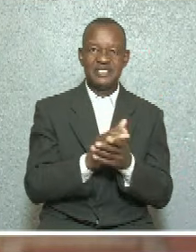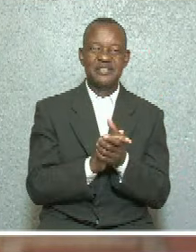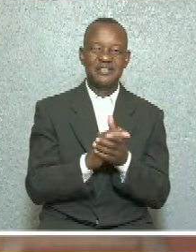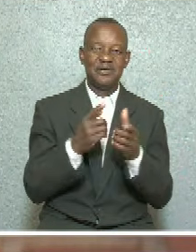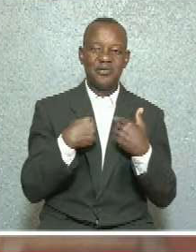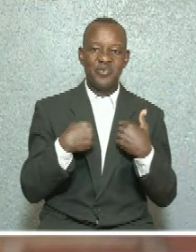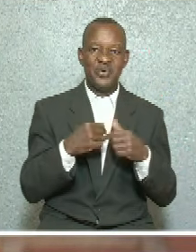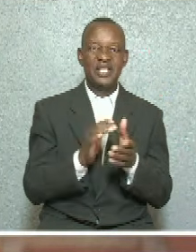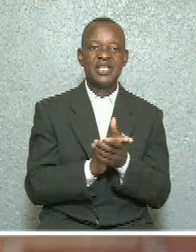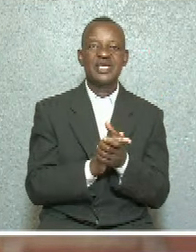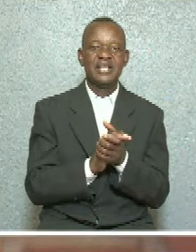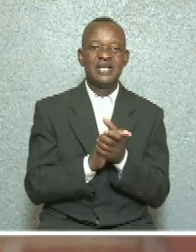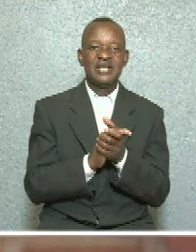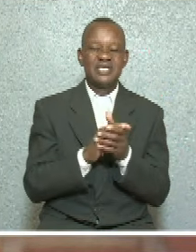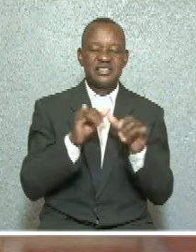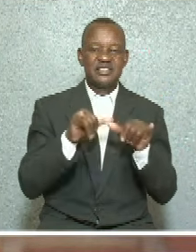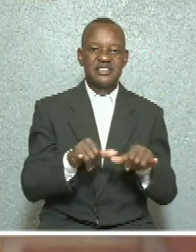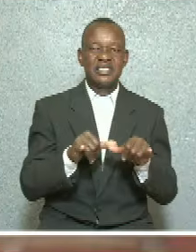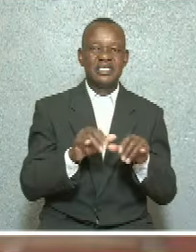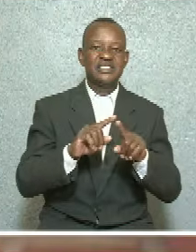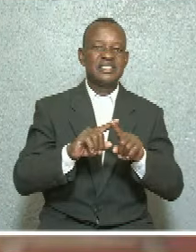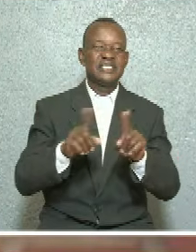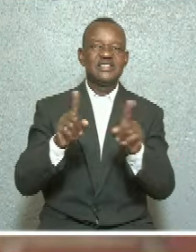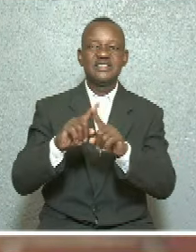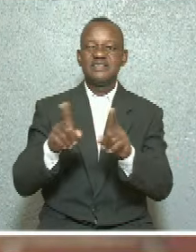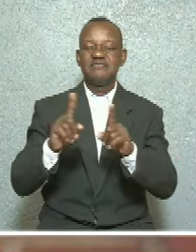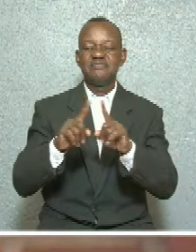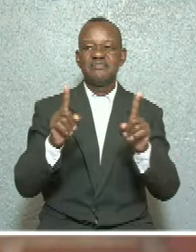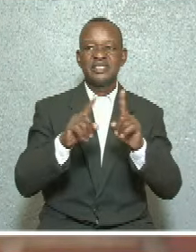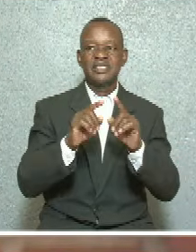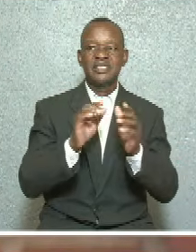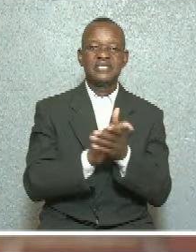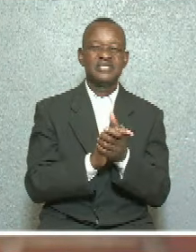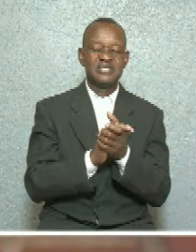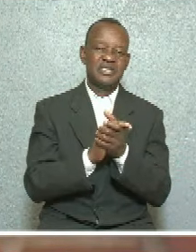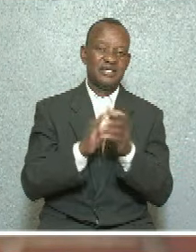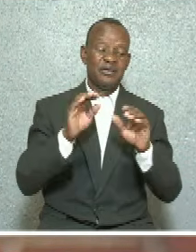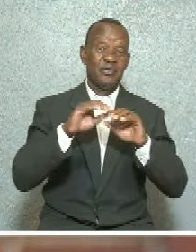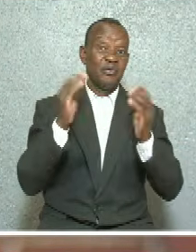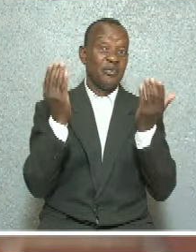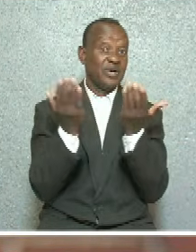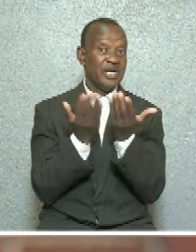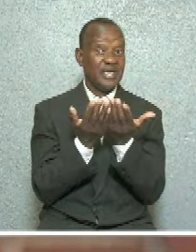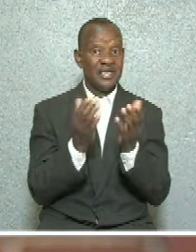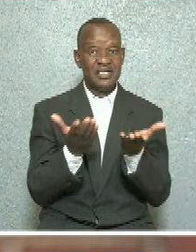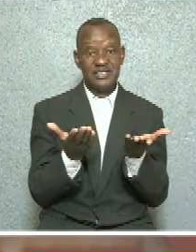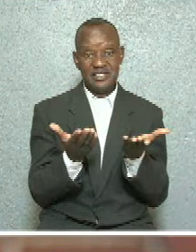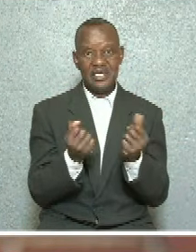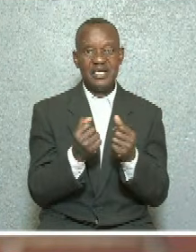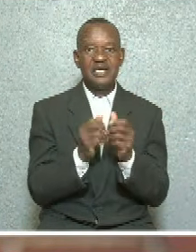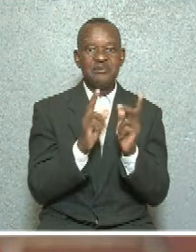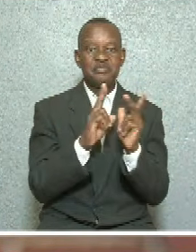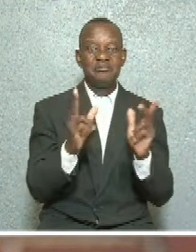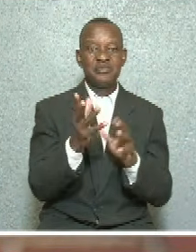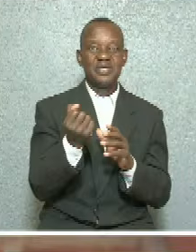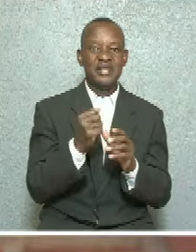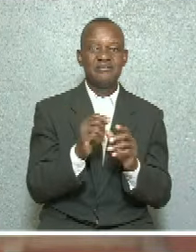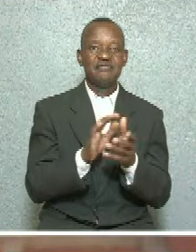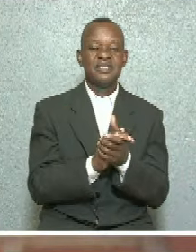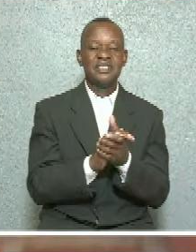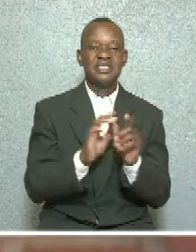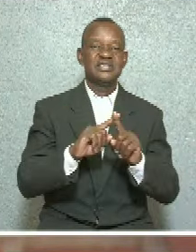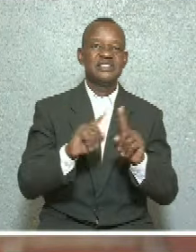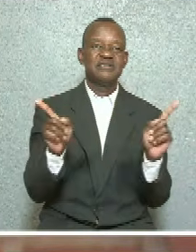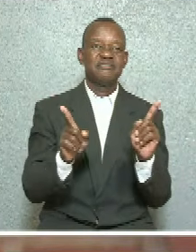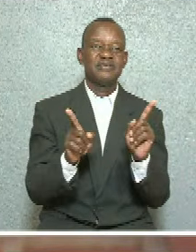world, and people experience at the household level differently, at community level differently, in the church